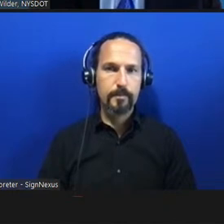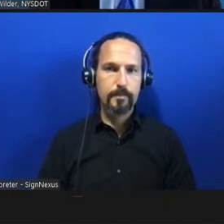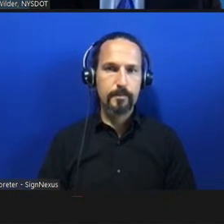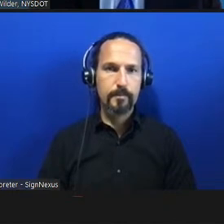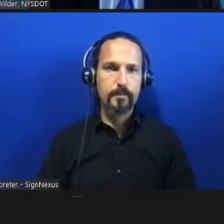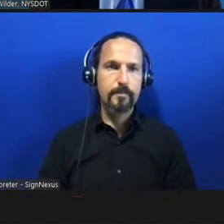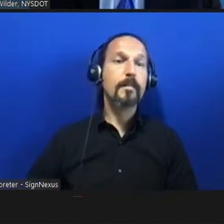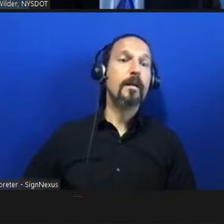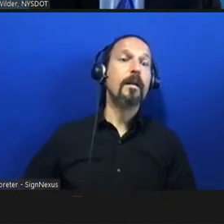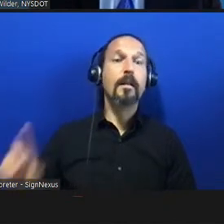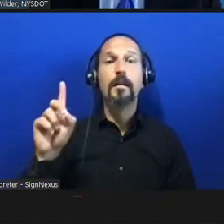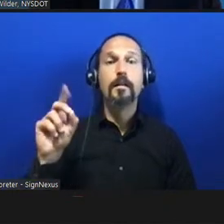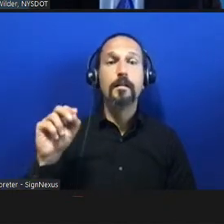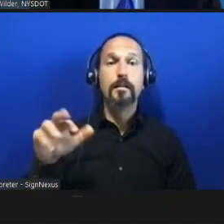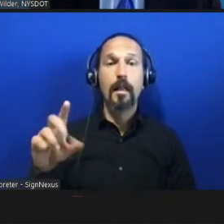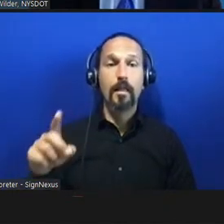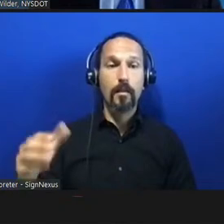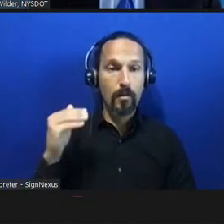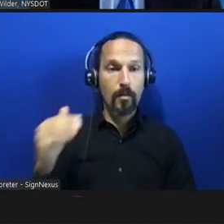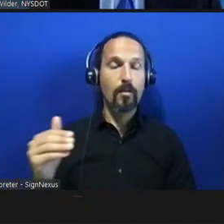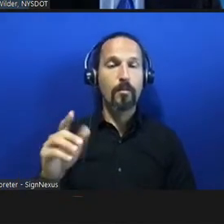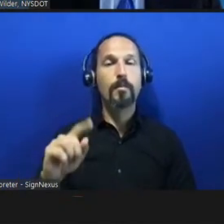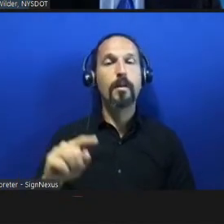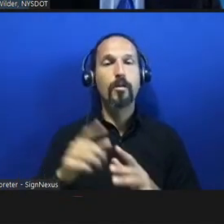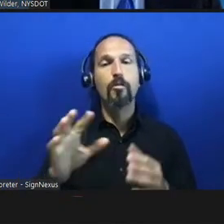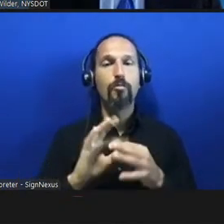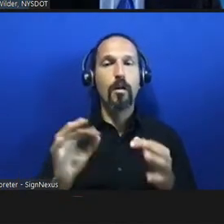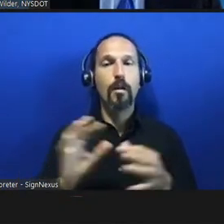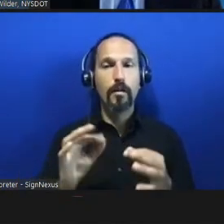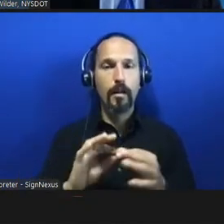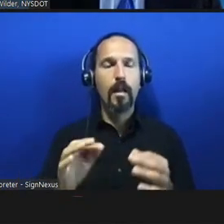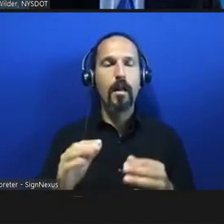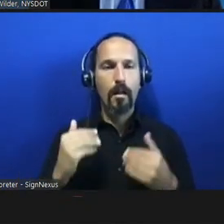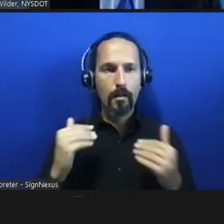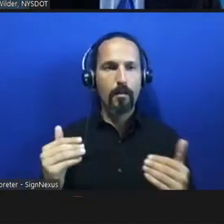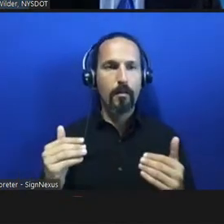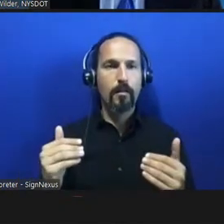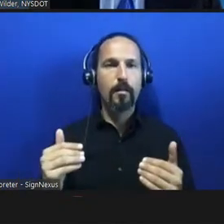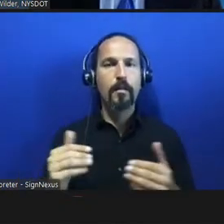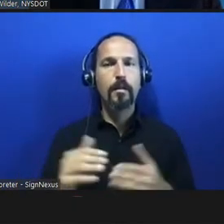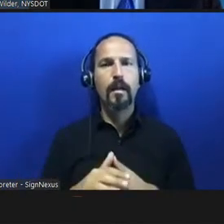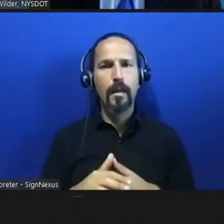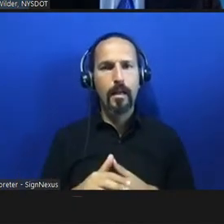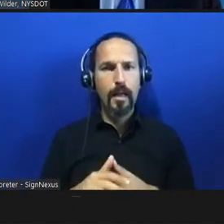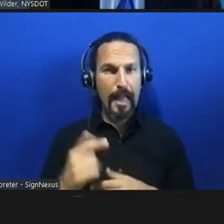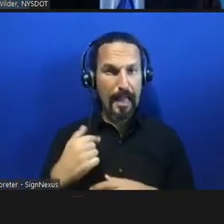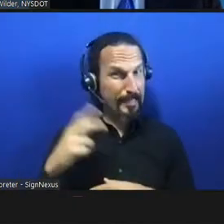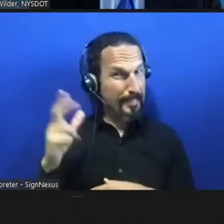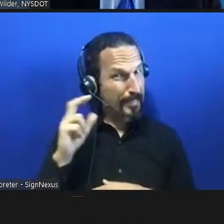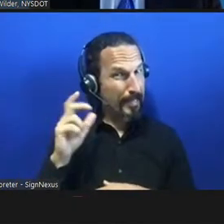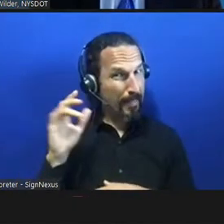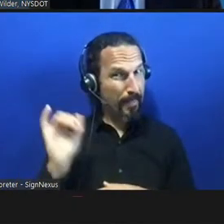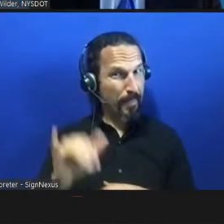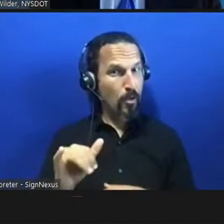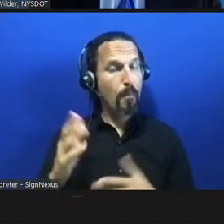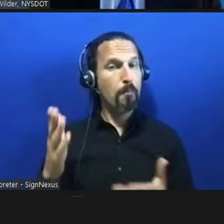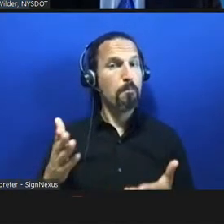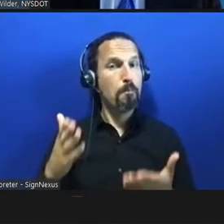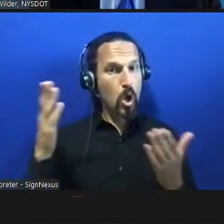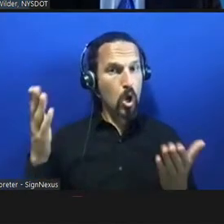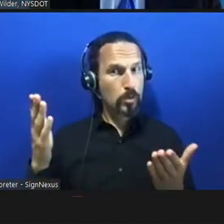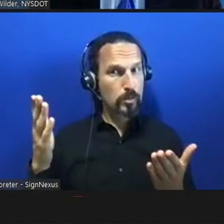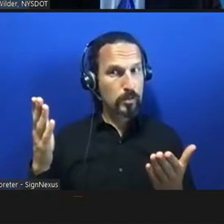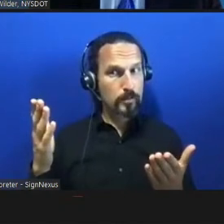Donald you man mute yourself and begin your remote I'm unmuted um did I just hear that there's a proposal